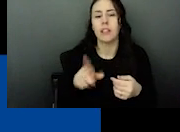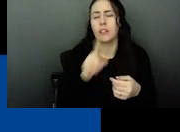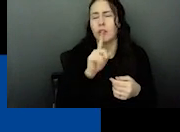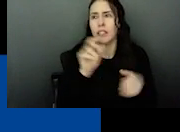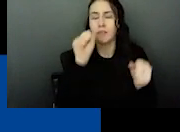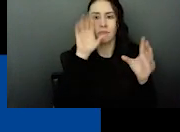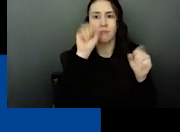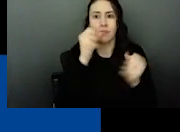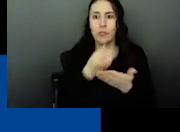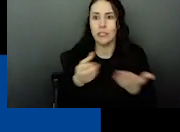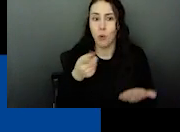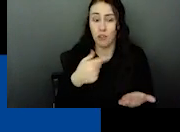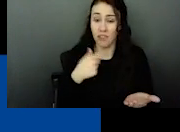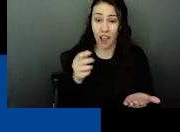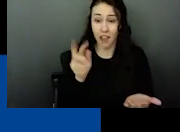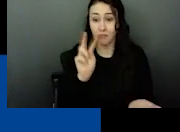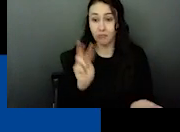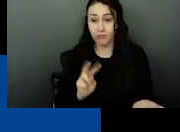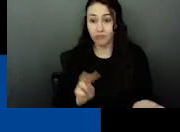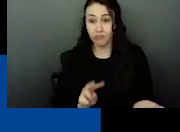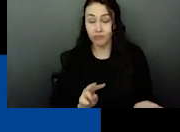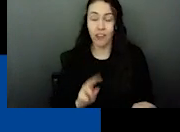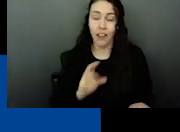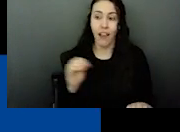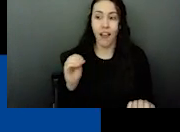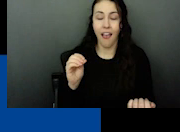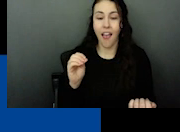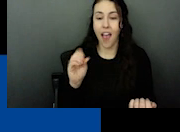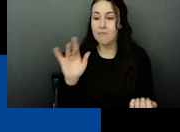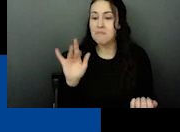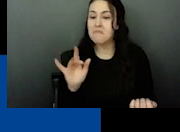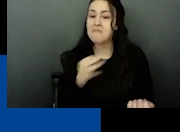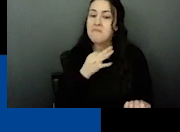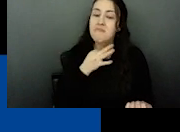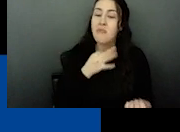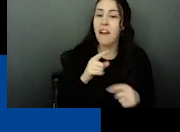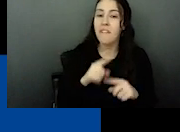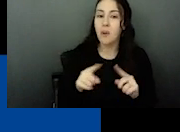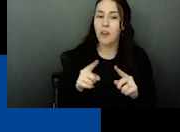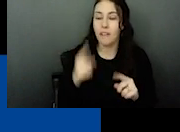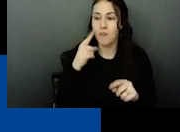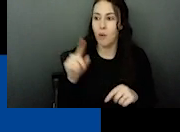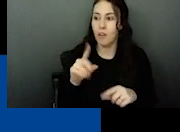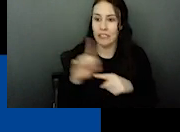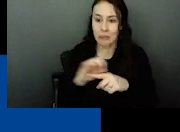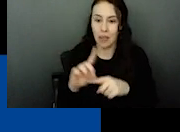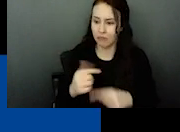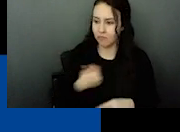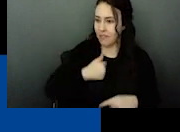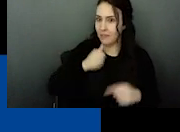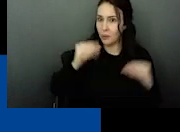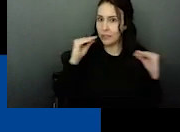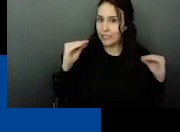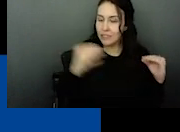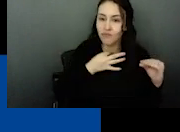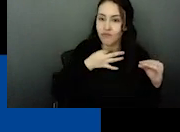And I look through them and you know, venture into some of them for disciplines that I don't teach, but it is just incredible the work that our faculty have done